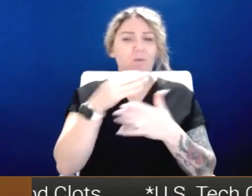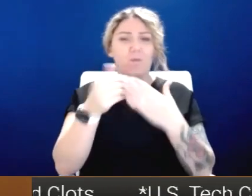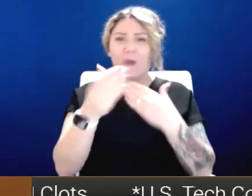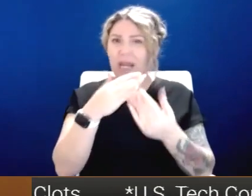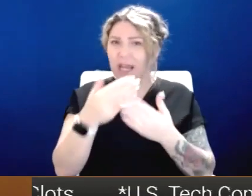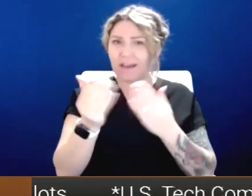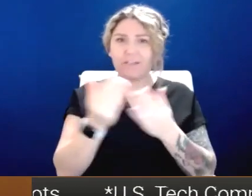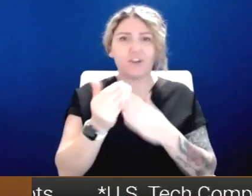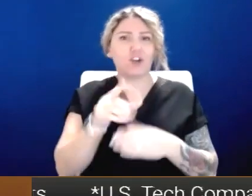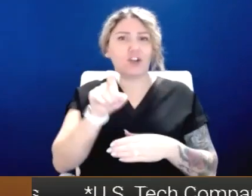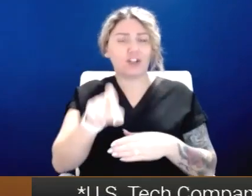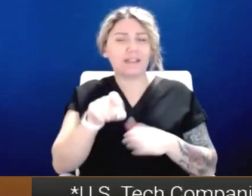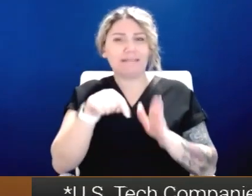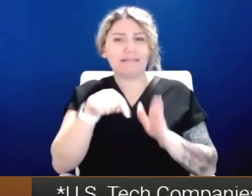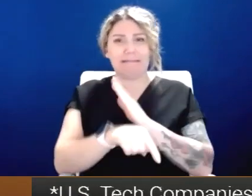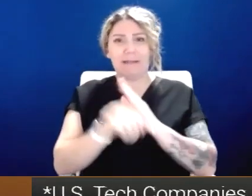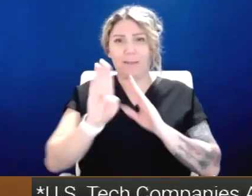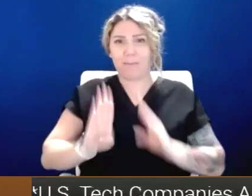that